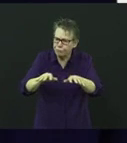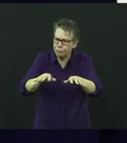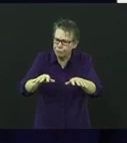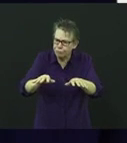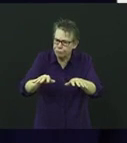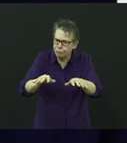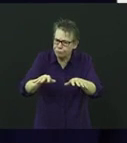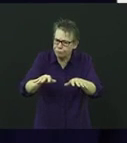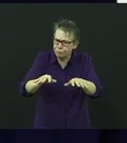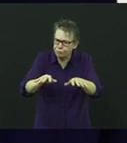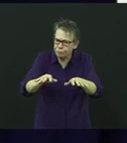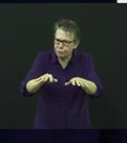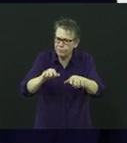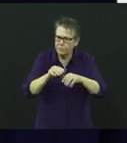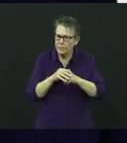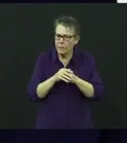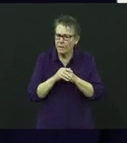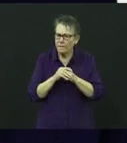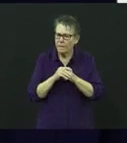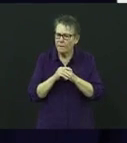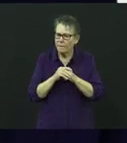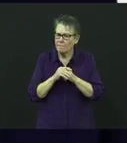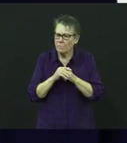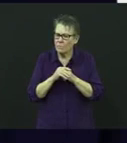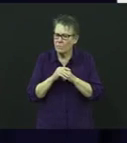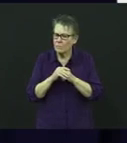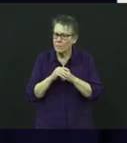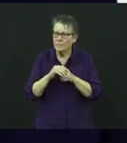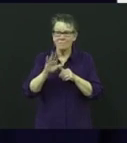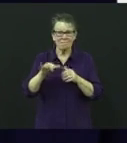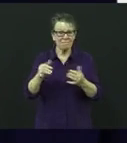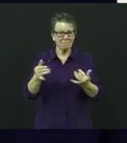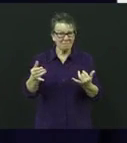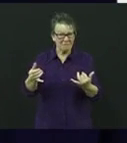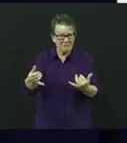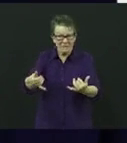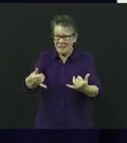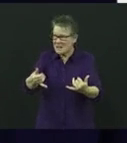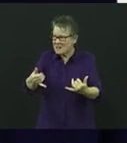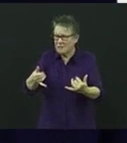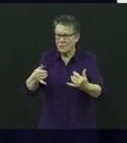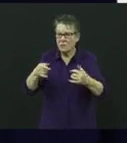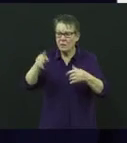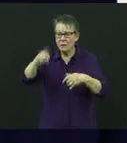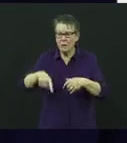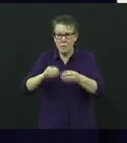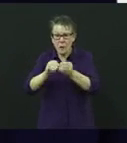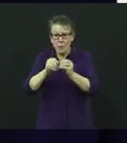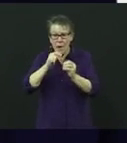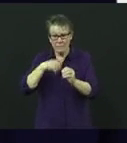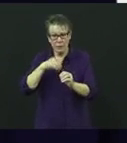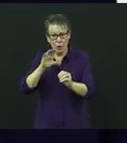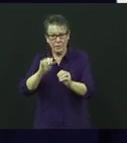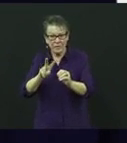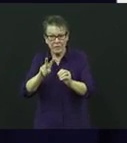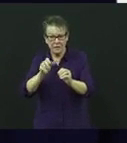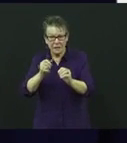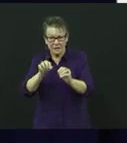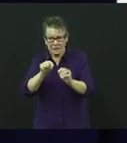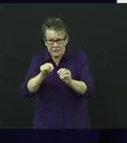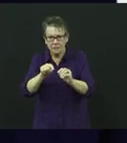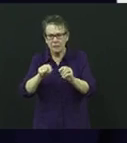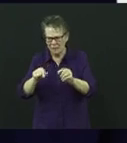cases are between the ages of 30 and 49, and approximately 24% of those individuals